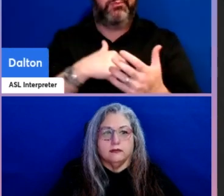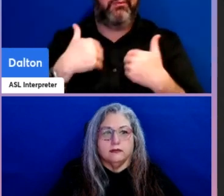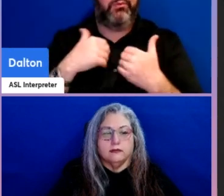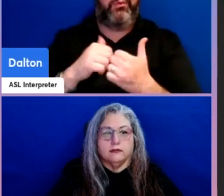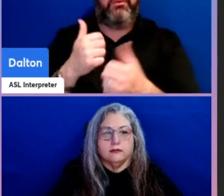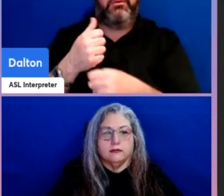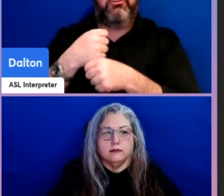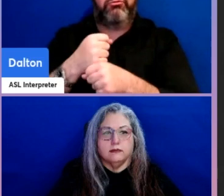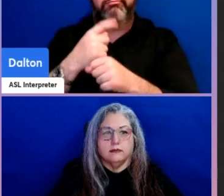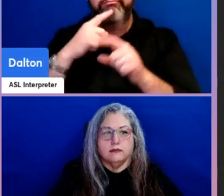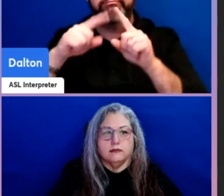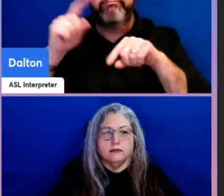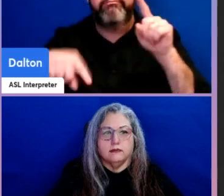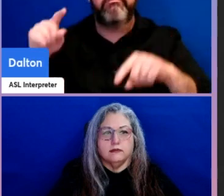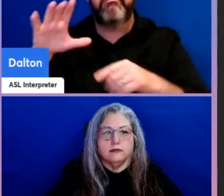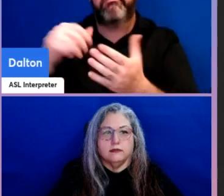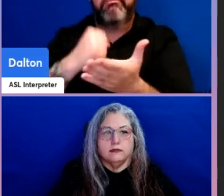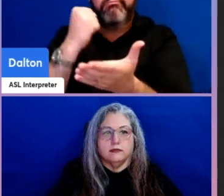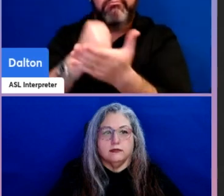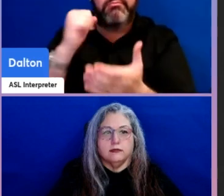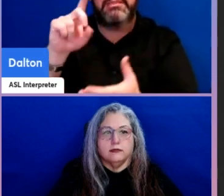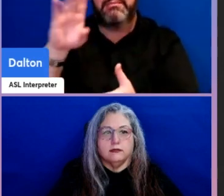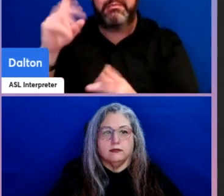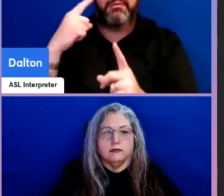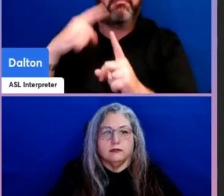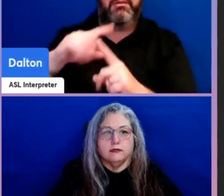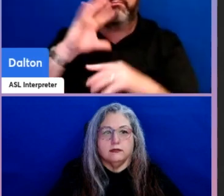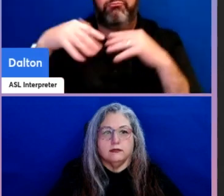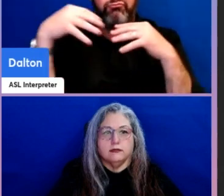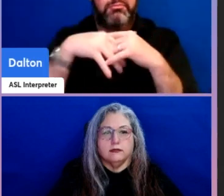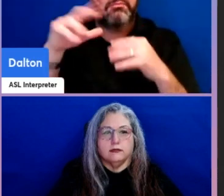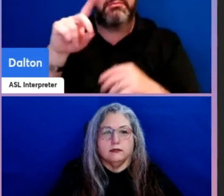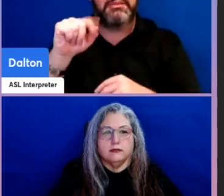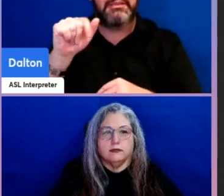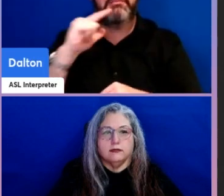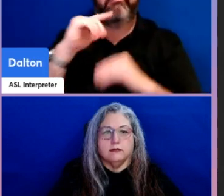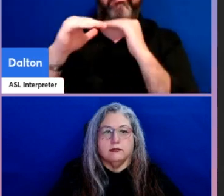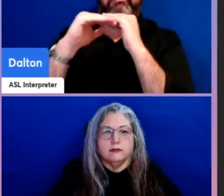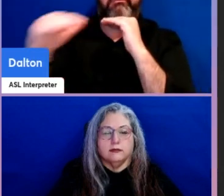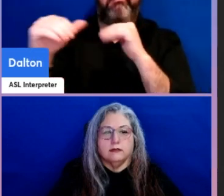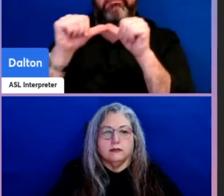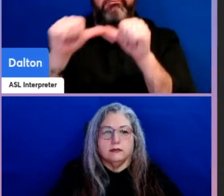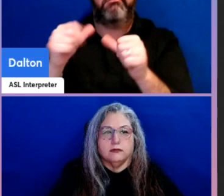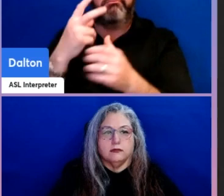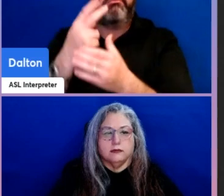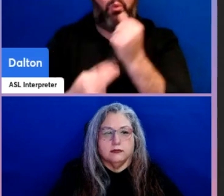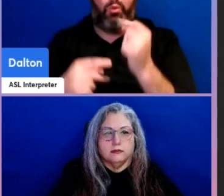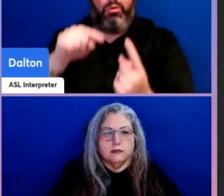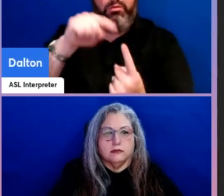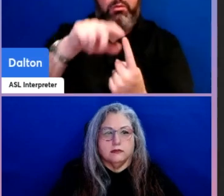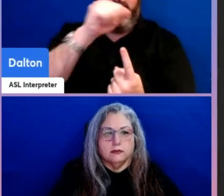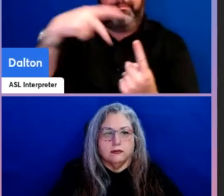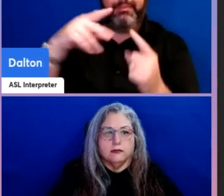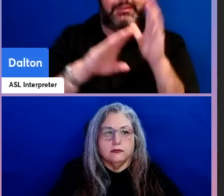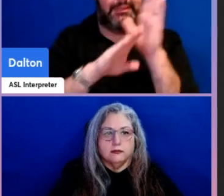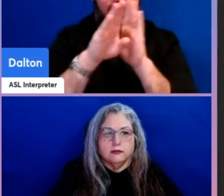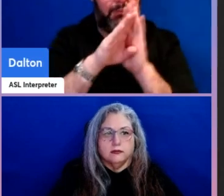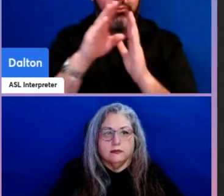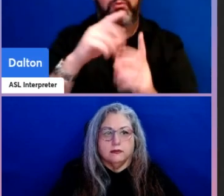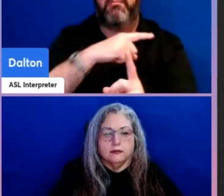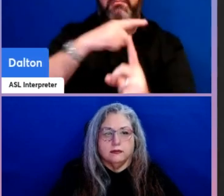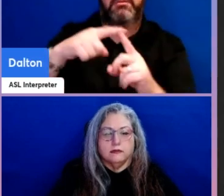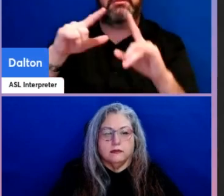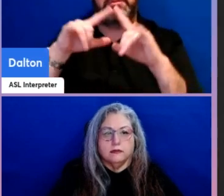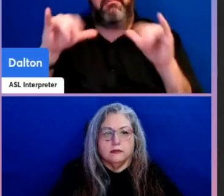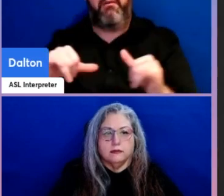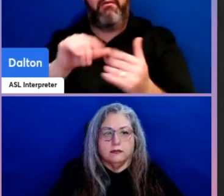generating dynamic database credentials and also encrypting data is just that level of consistency, both from an application developer standpoint, but then like